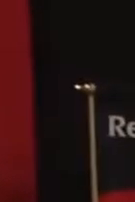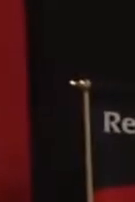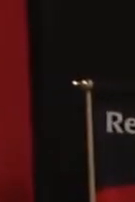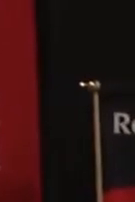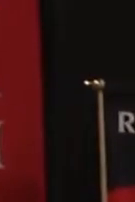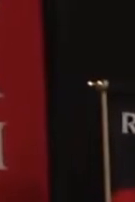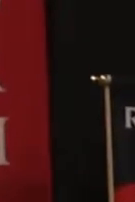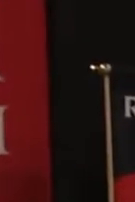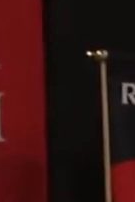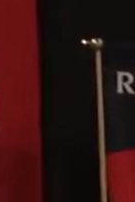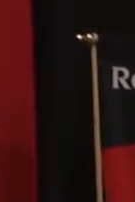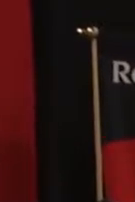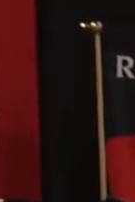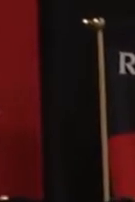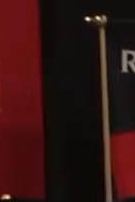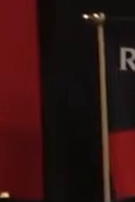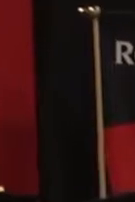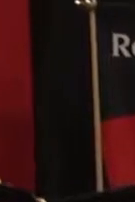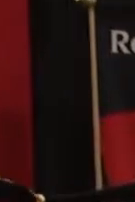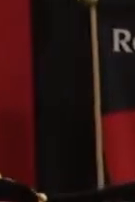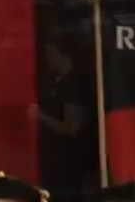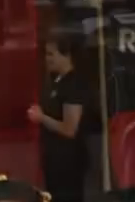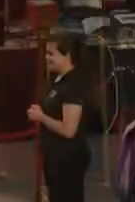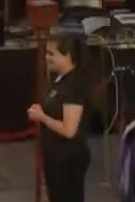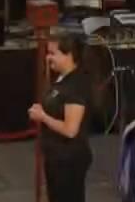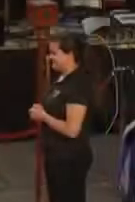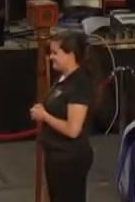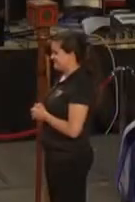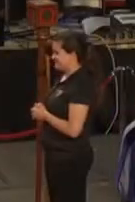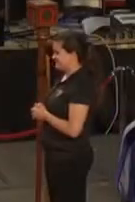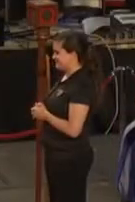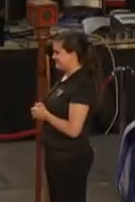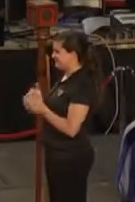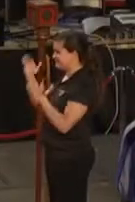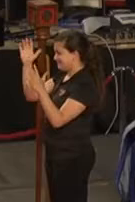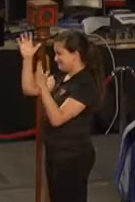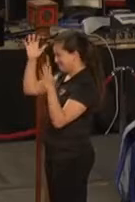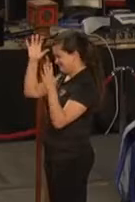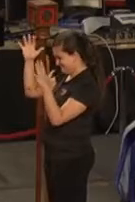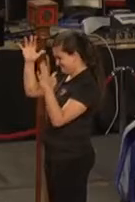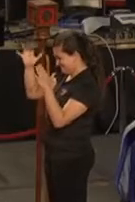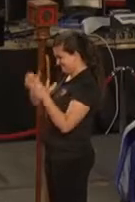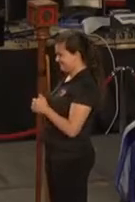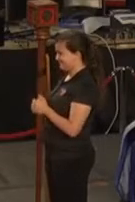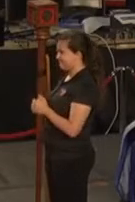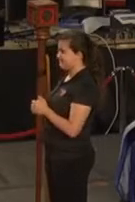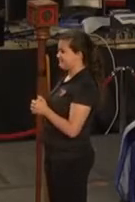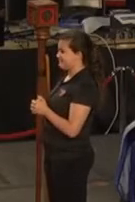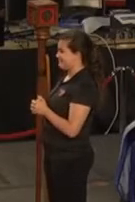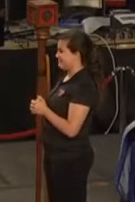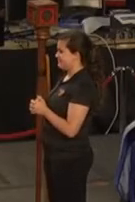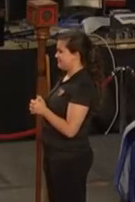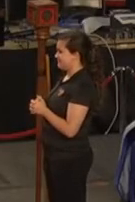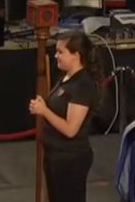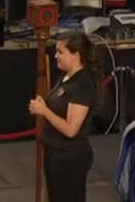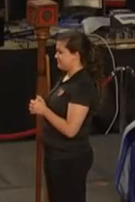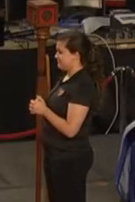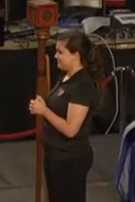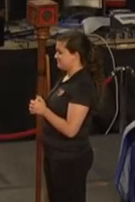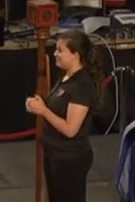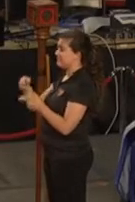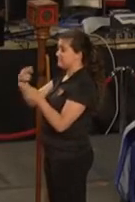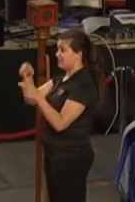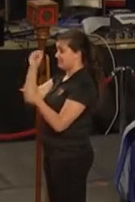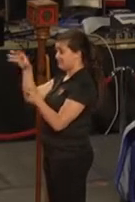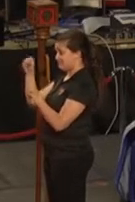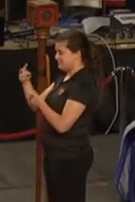that you were sitting there. Will row 2, as I call